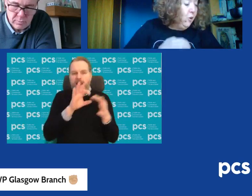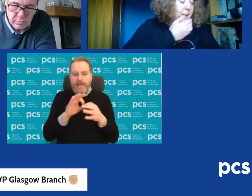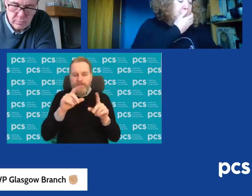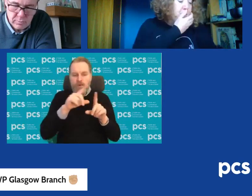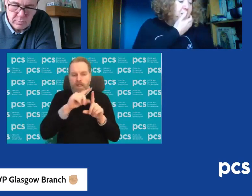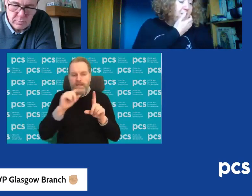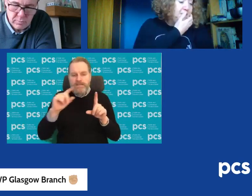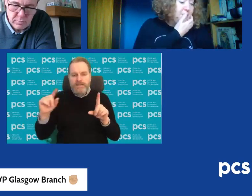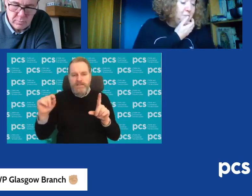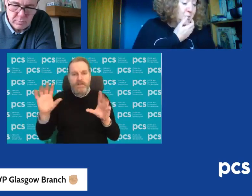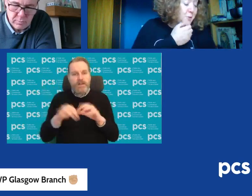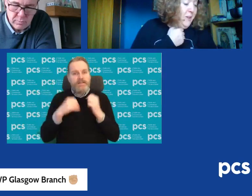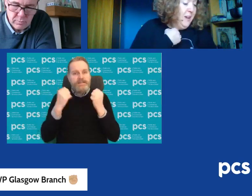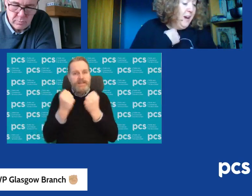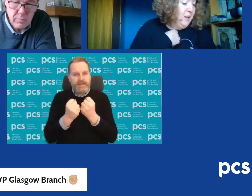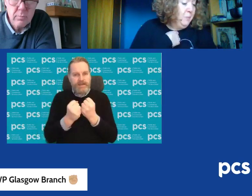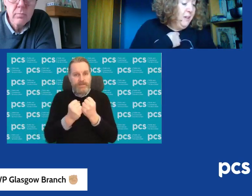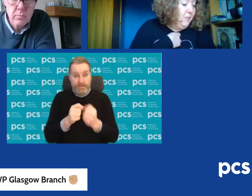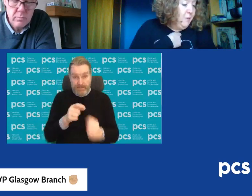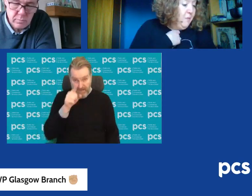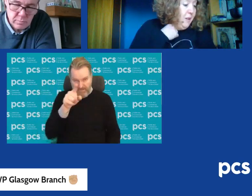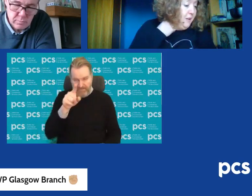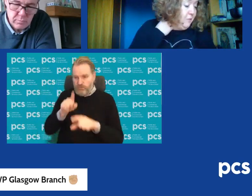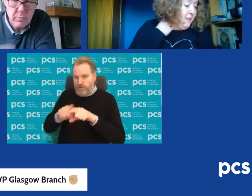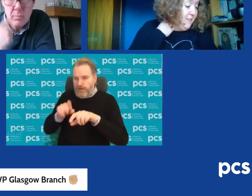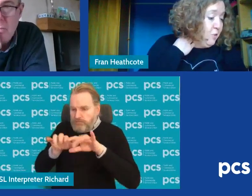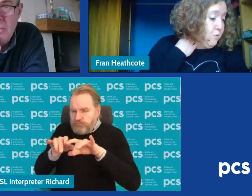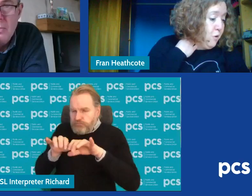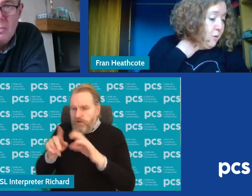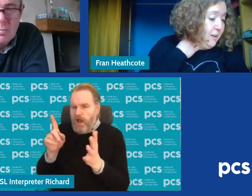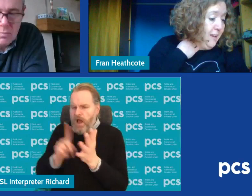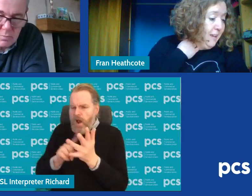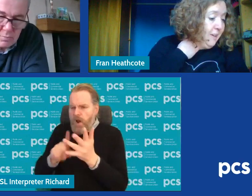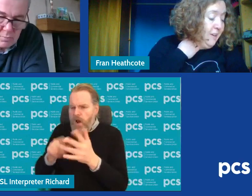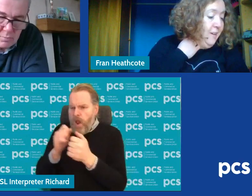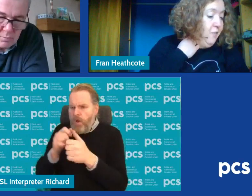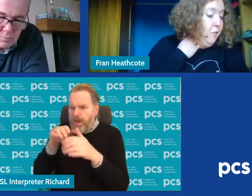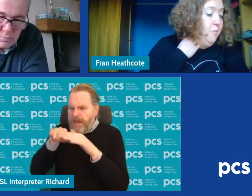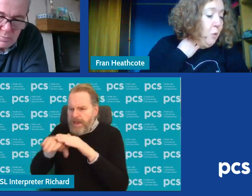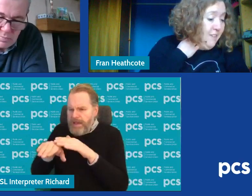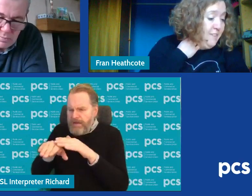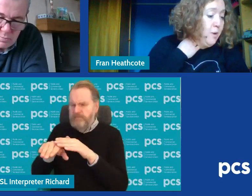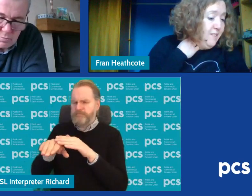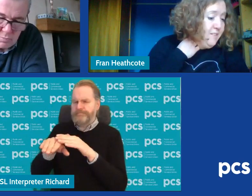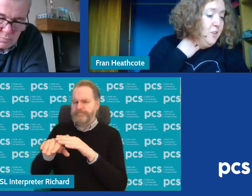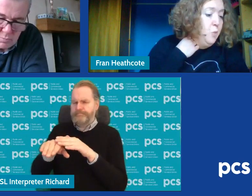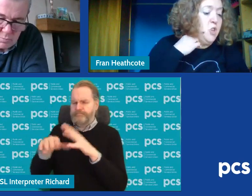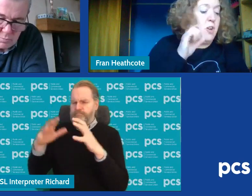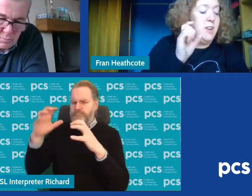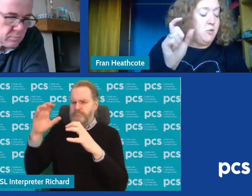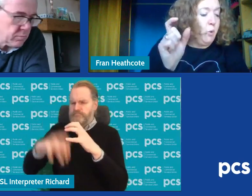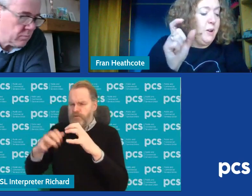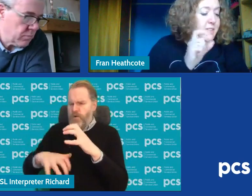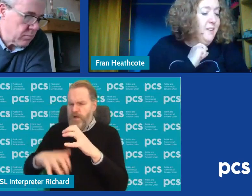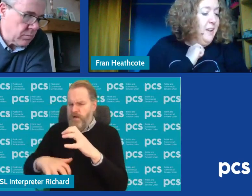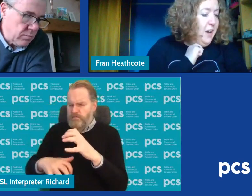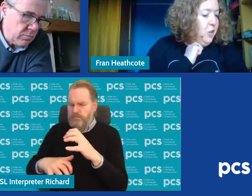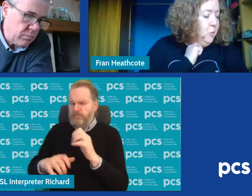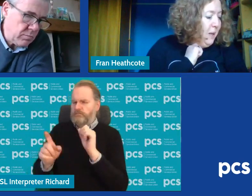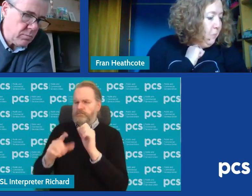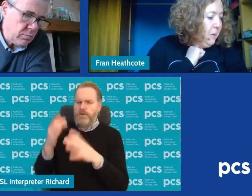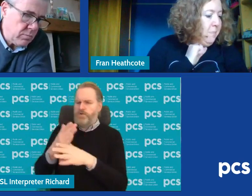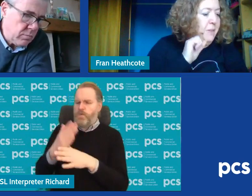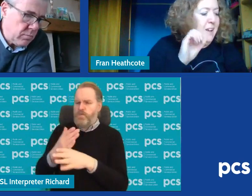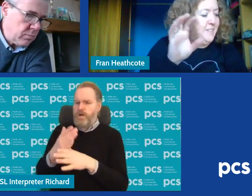are logging into PCS Digital and have been directed to a broken link from 2022 when trying to request a